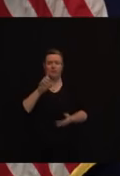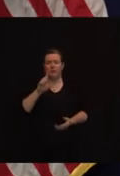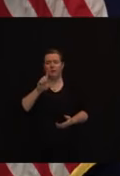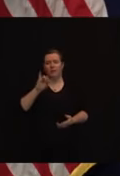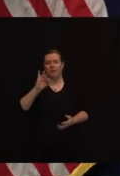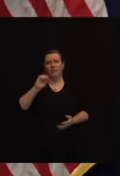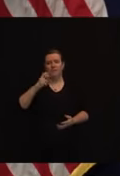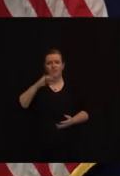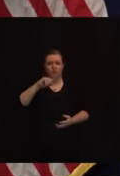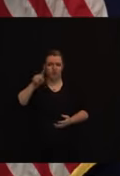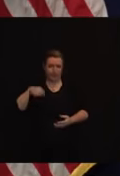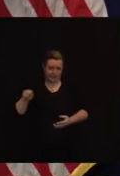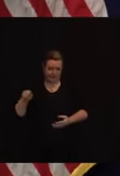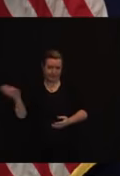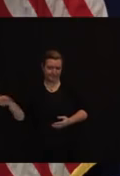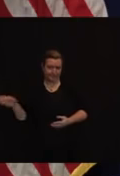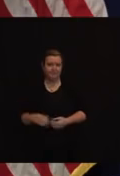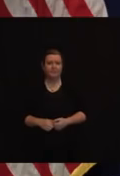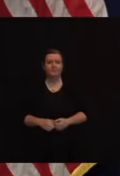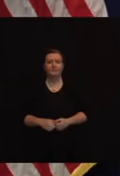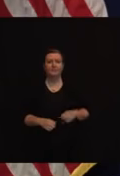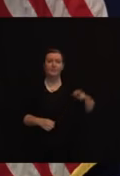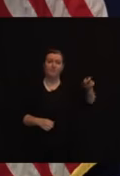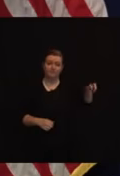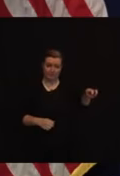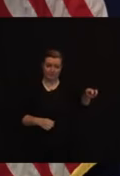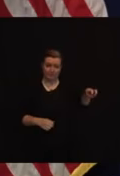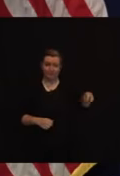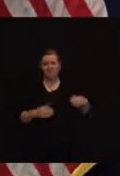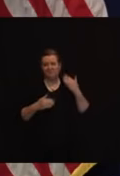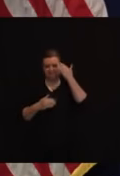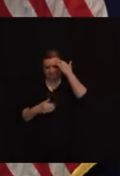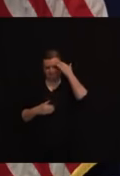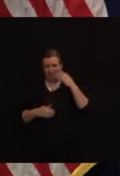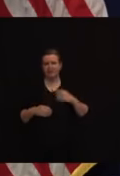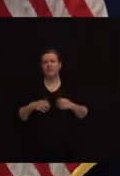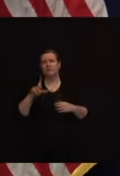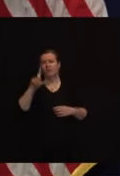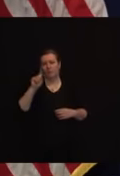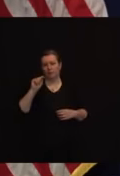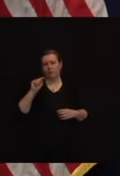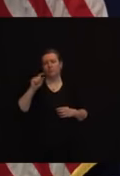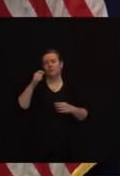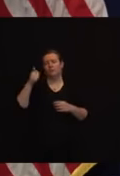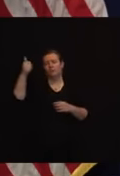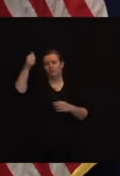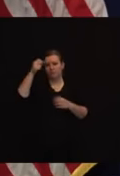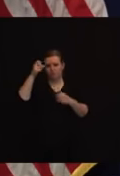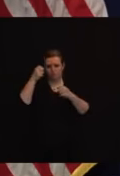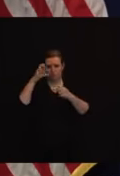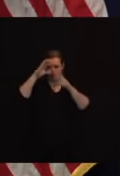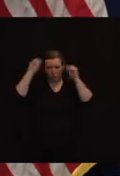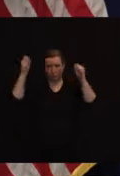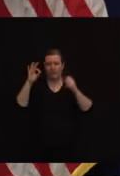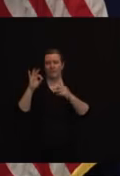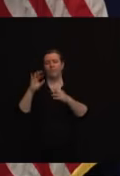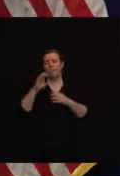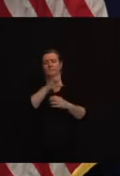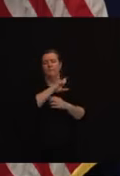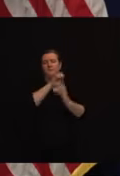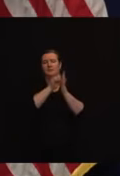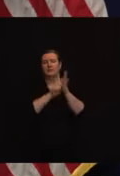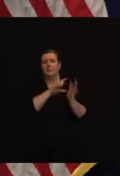here. The guy to my left, who needs no introduction, the Superintendent of the State Police, Colonel Pat Callahan. Likewise, Pat. Director of the